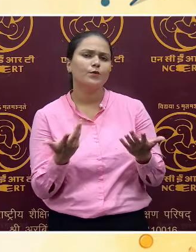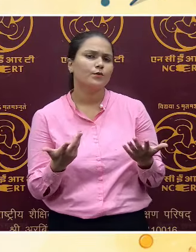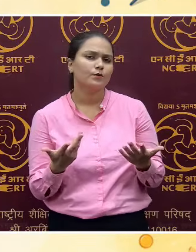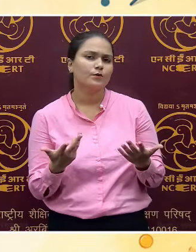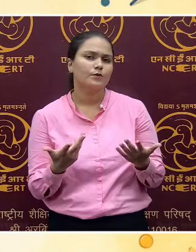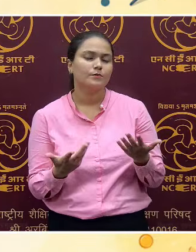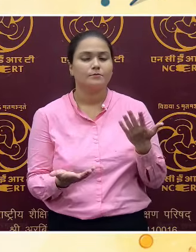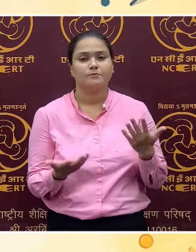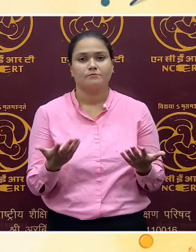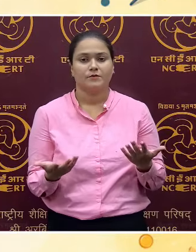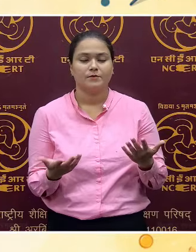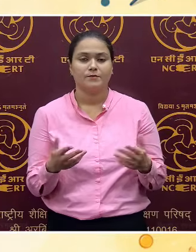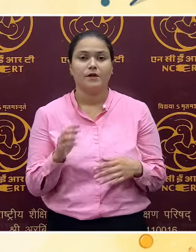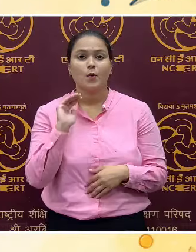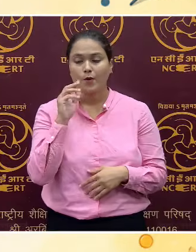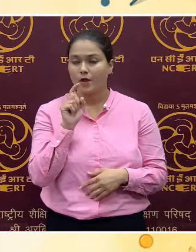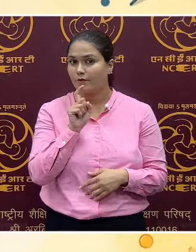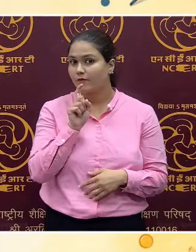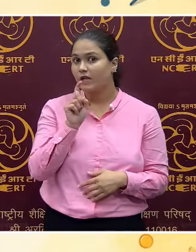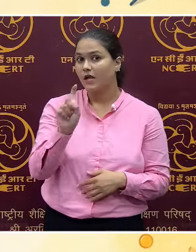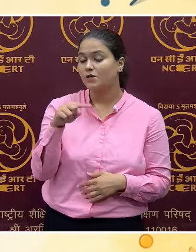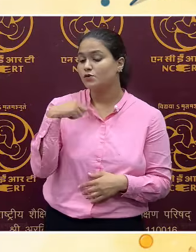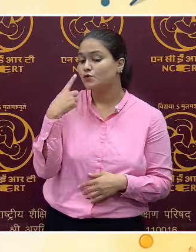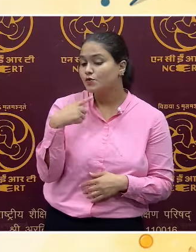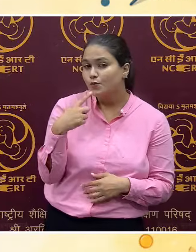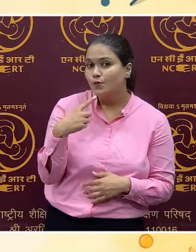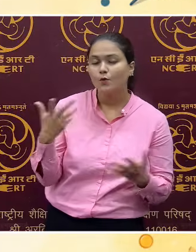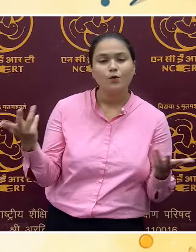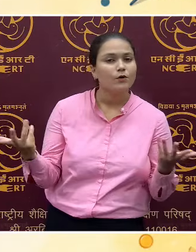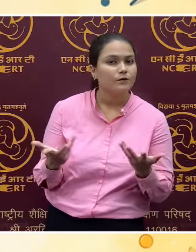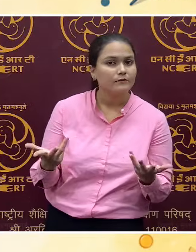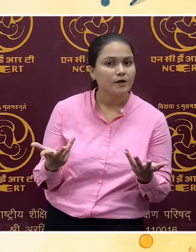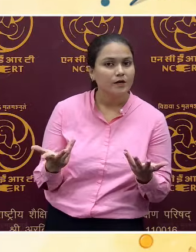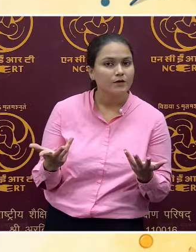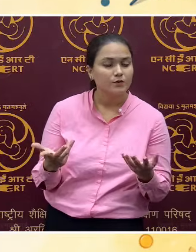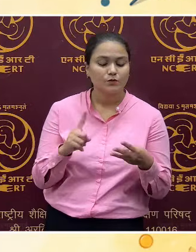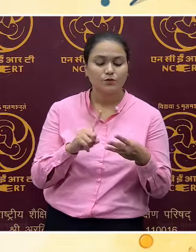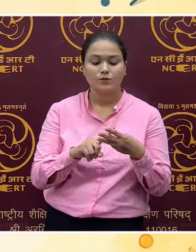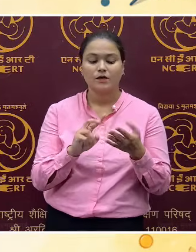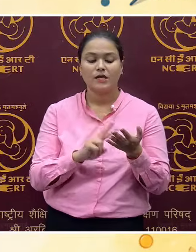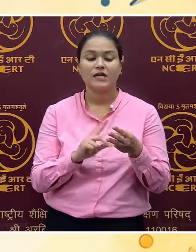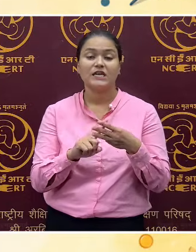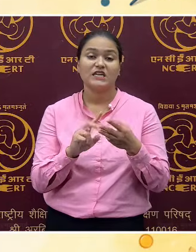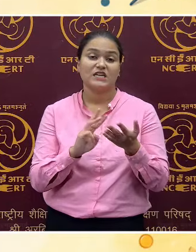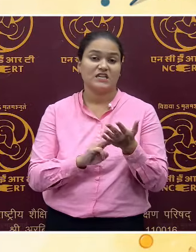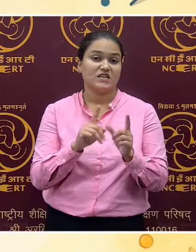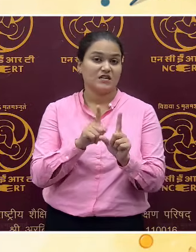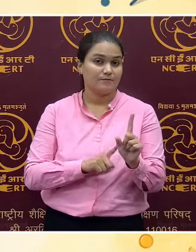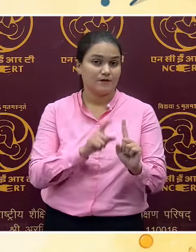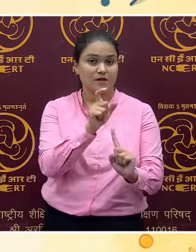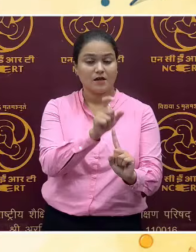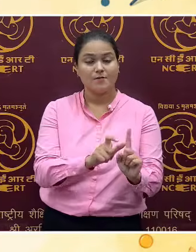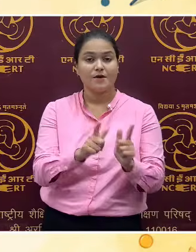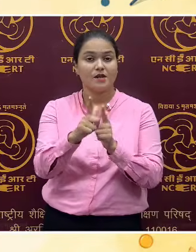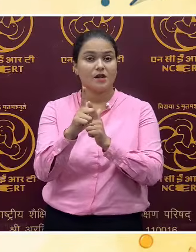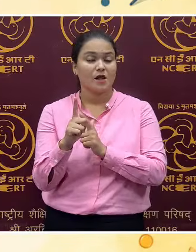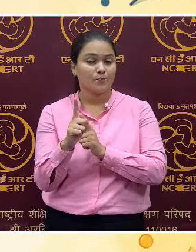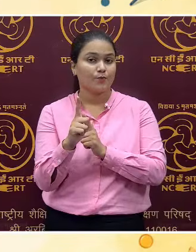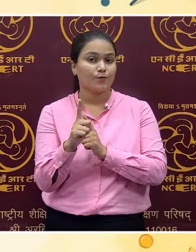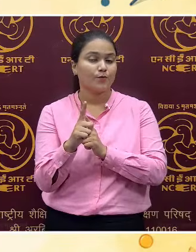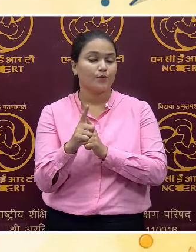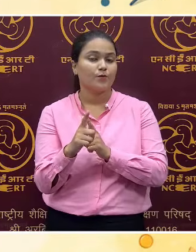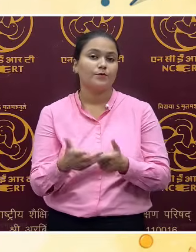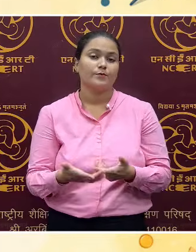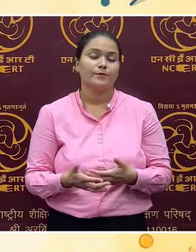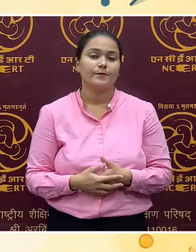Like I said, when we ask who or what, so the enemy has defeated our army. This